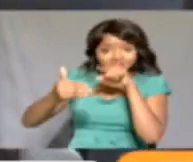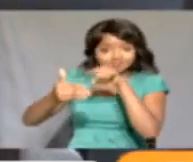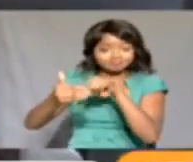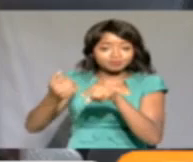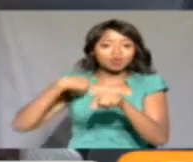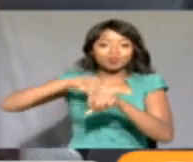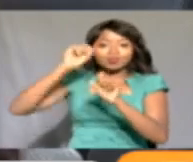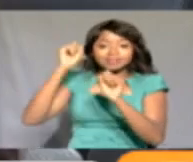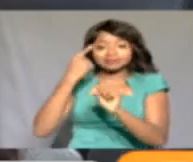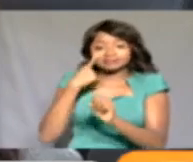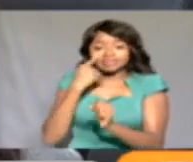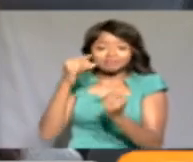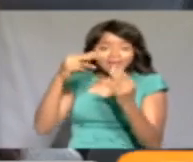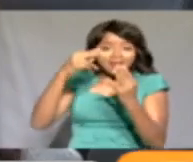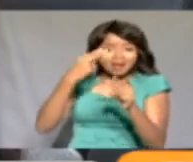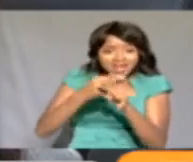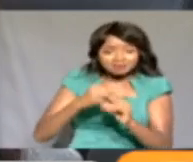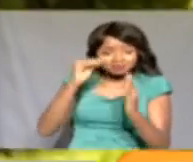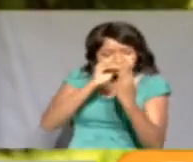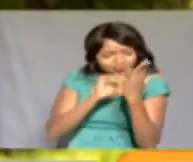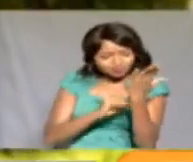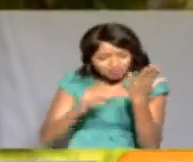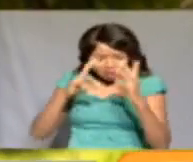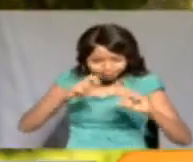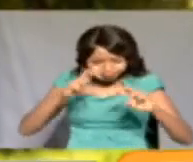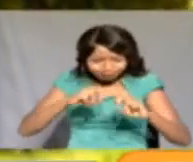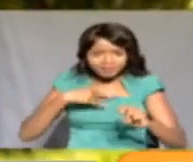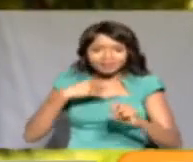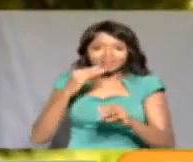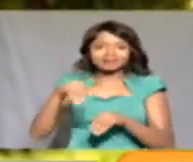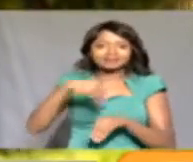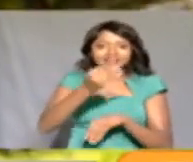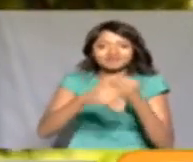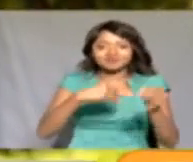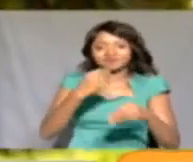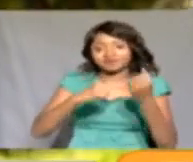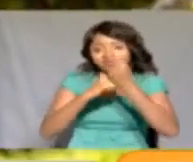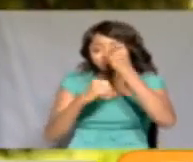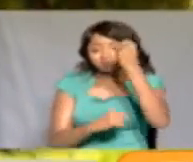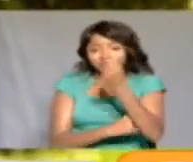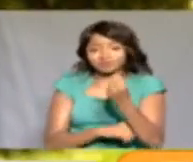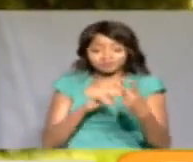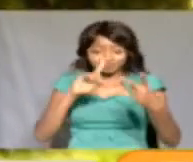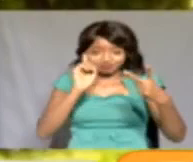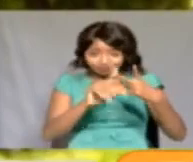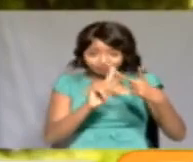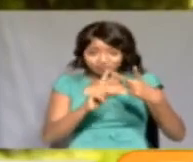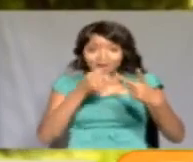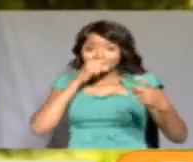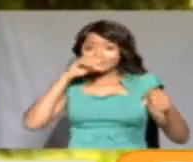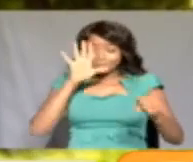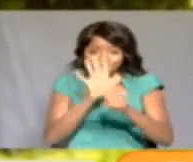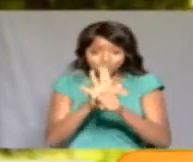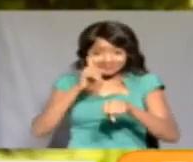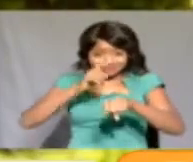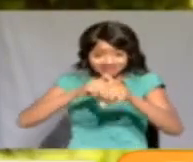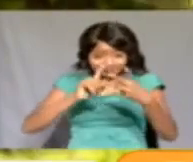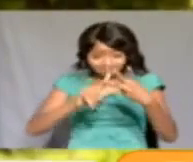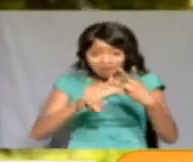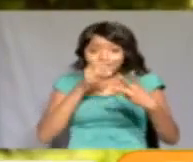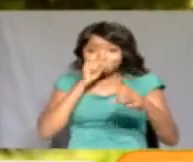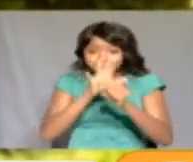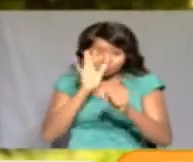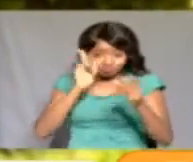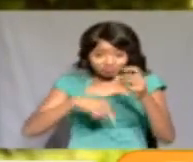we sort out the names. Then we give the bursaries. Then I had promised that when I will get this job, I will be supporting